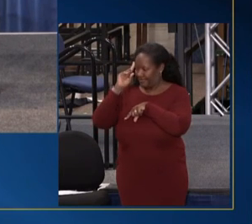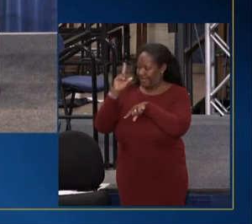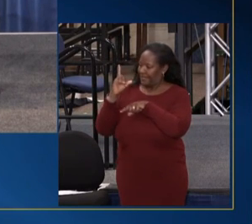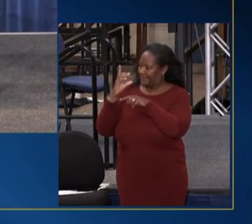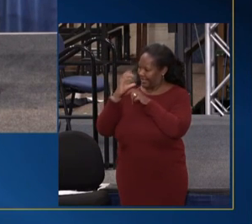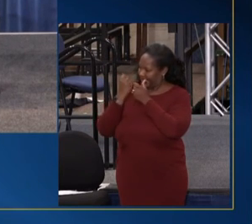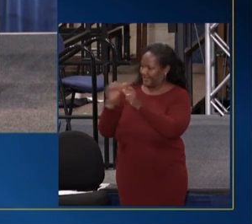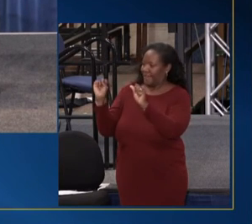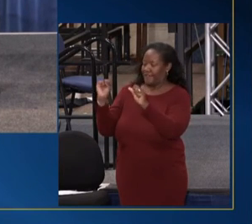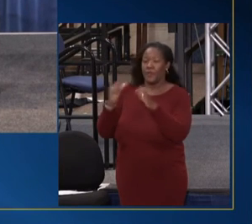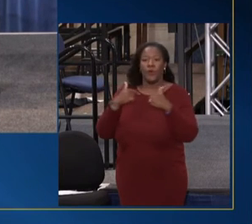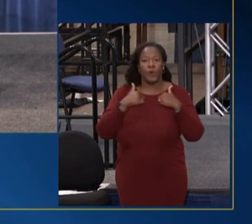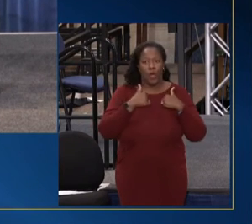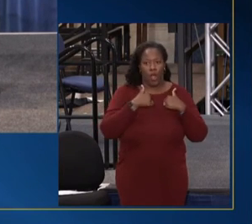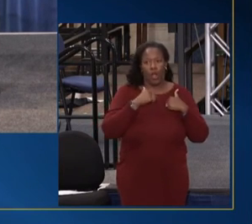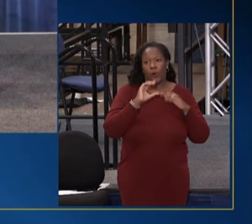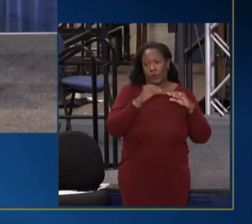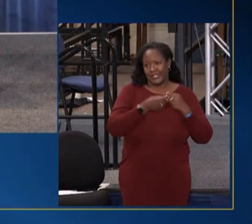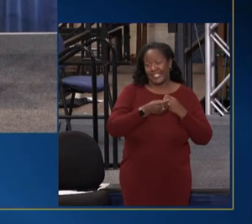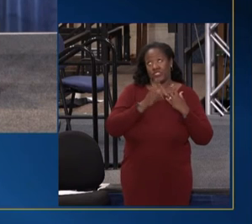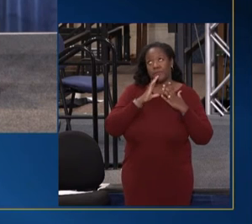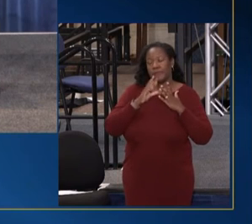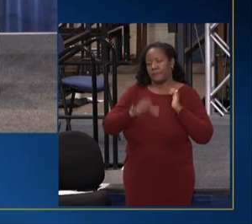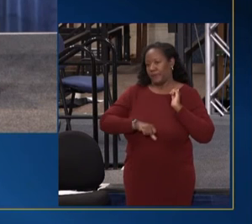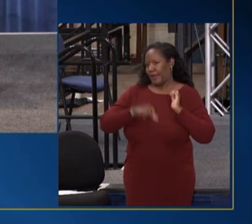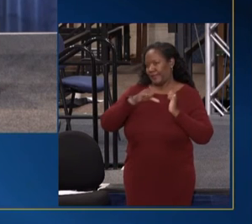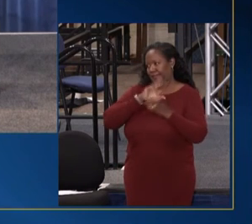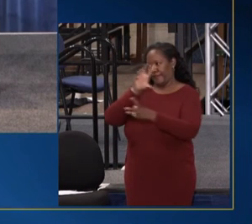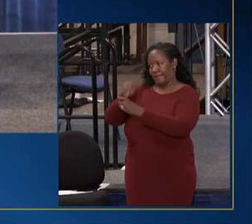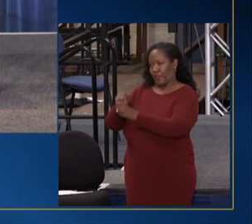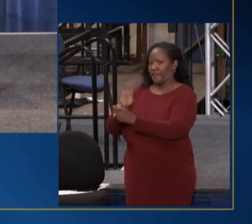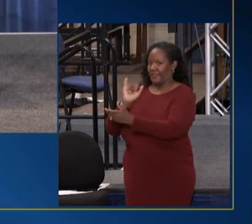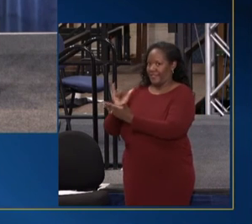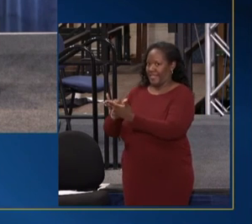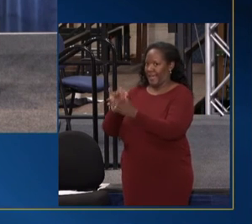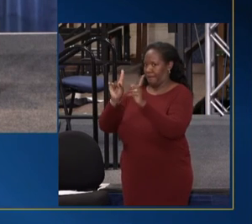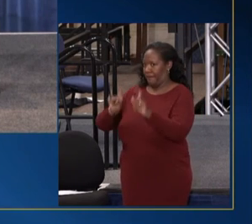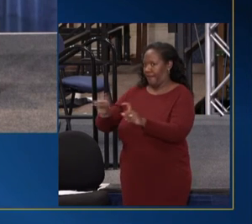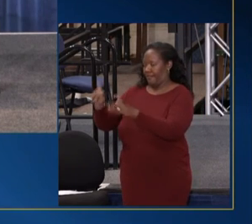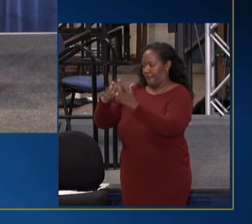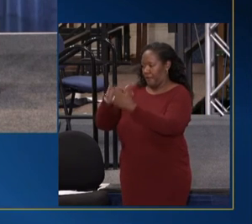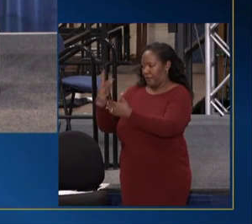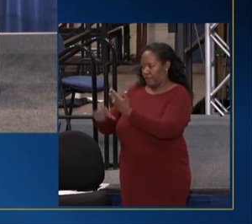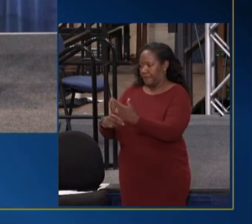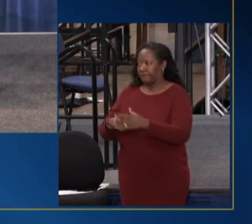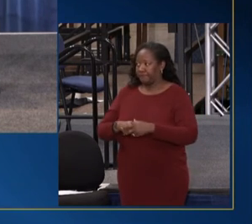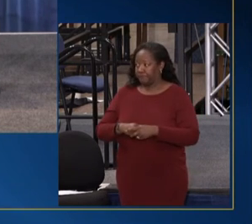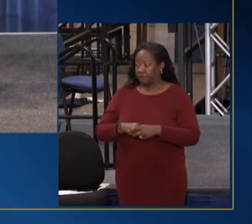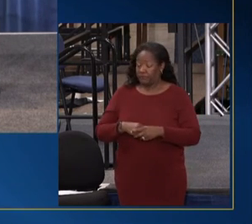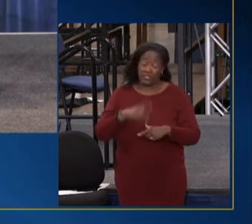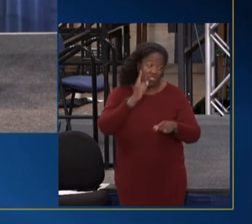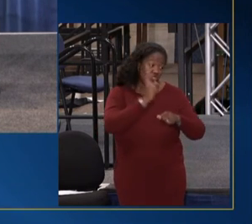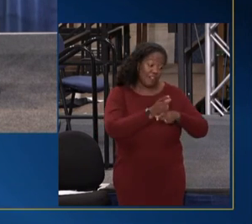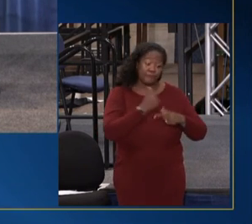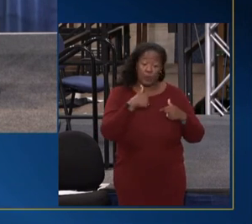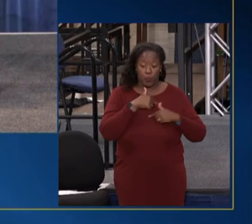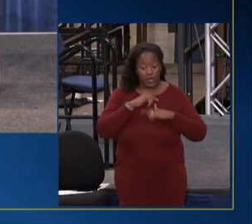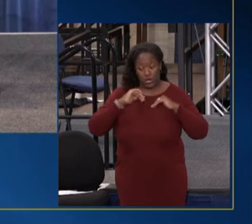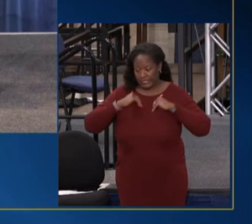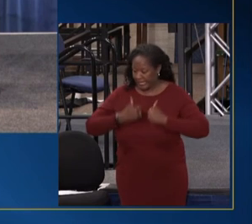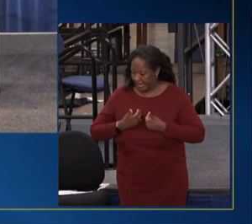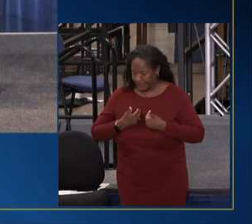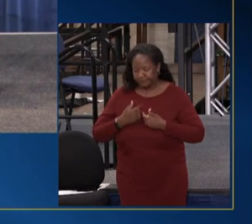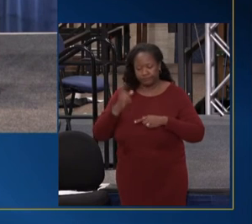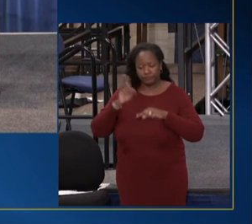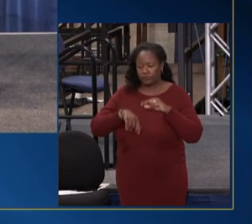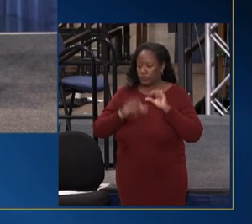be part of that pilot program for LGBTQ youth. Because, yeah, this is a season where we are tired, and we cannot do this